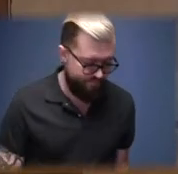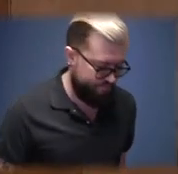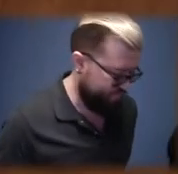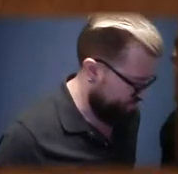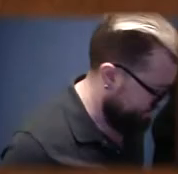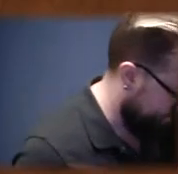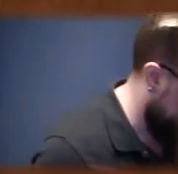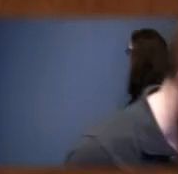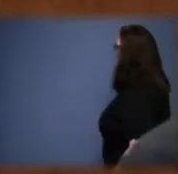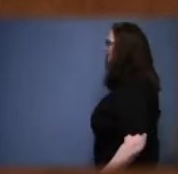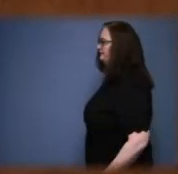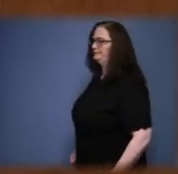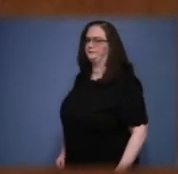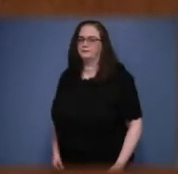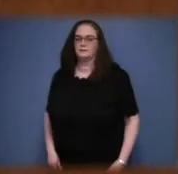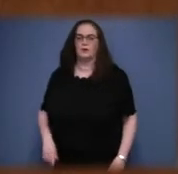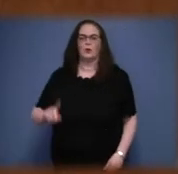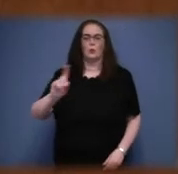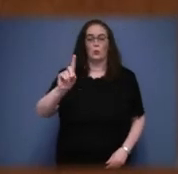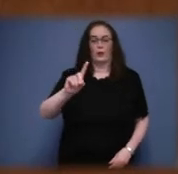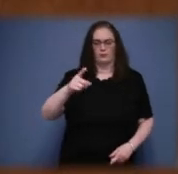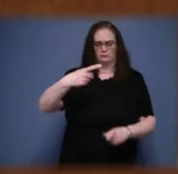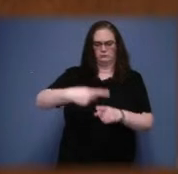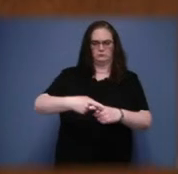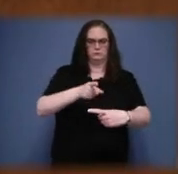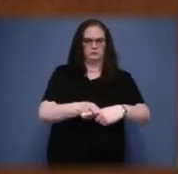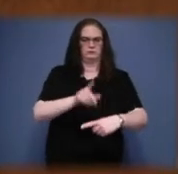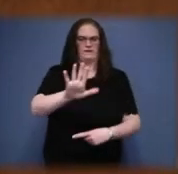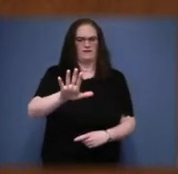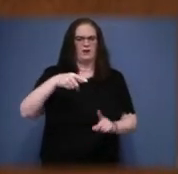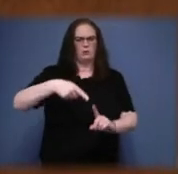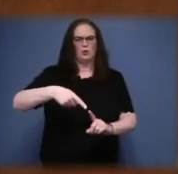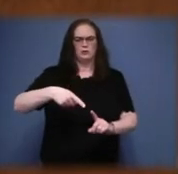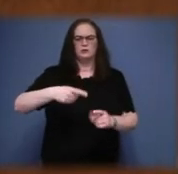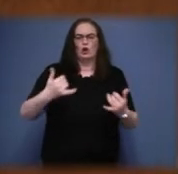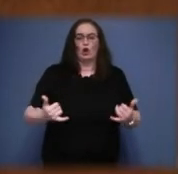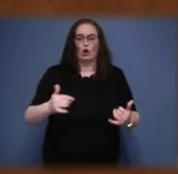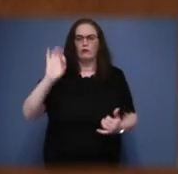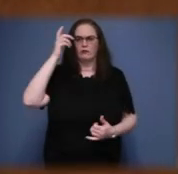This is at Five Points in Levittown, where the current Government Services Center is.